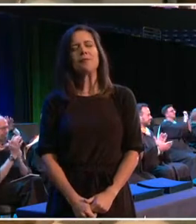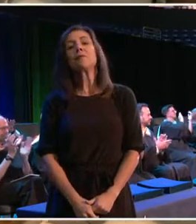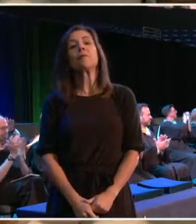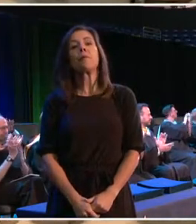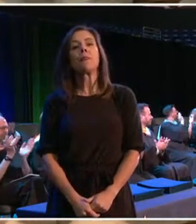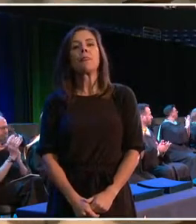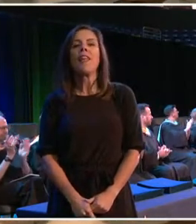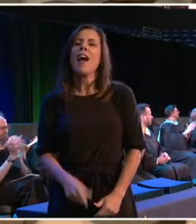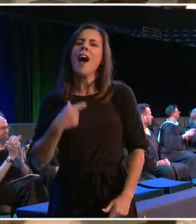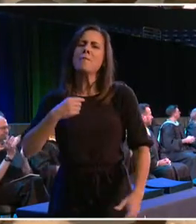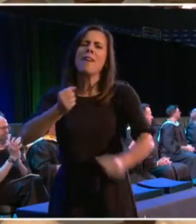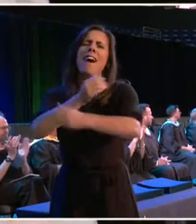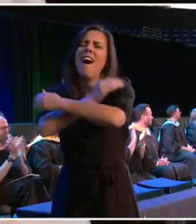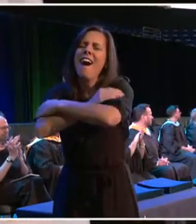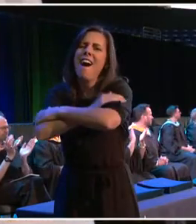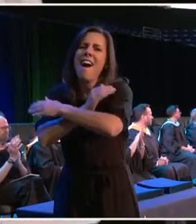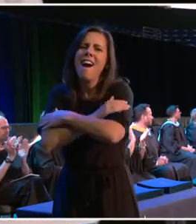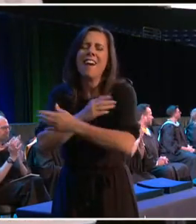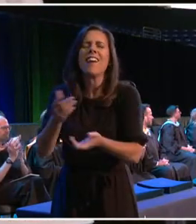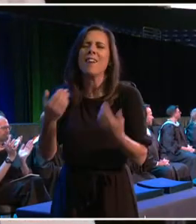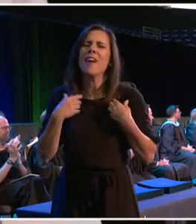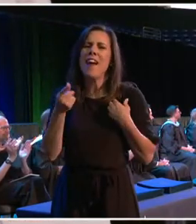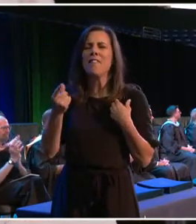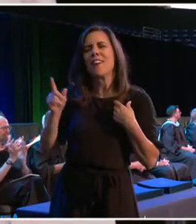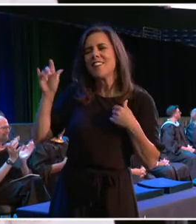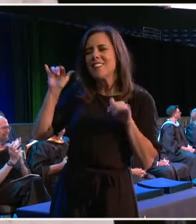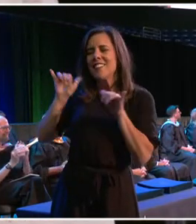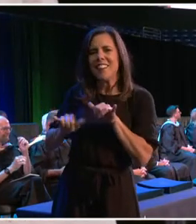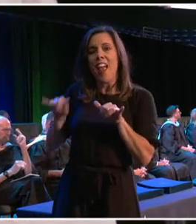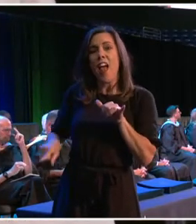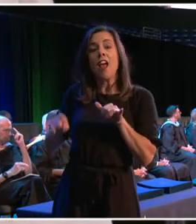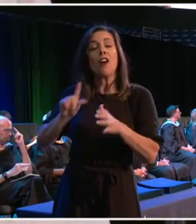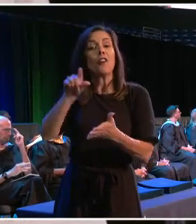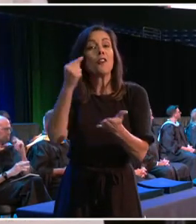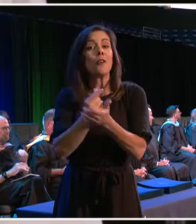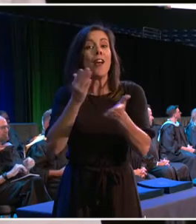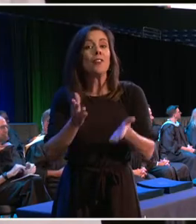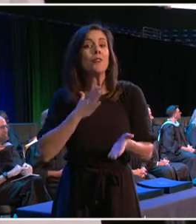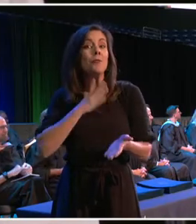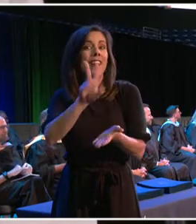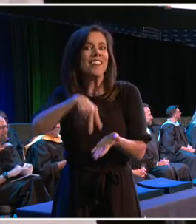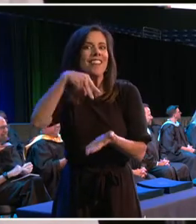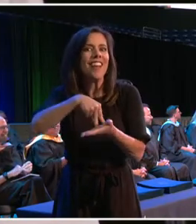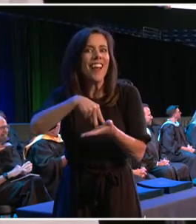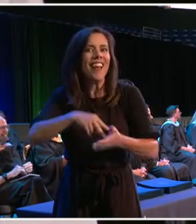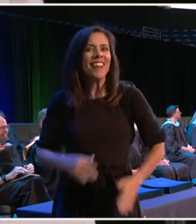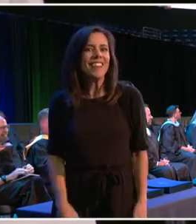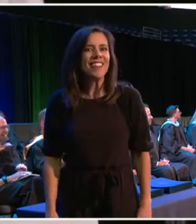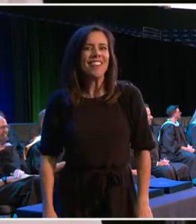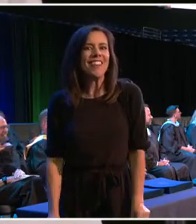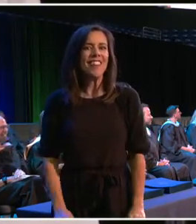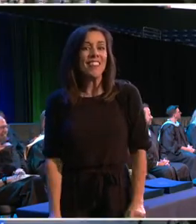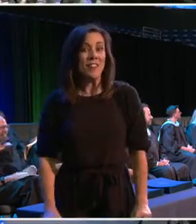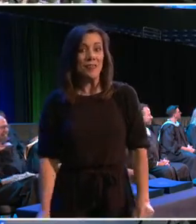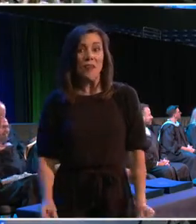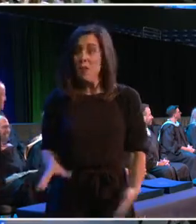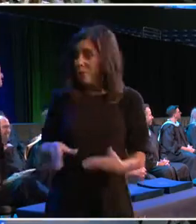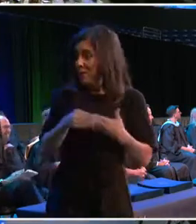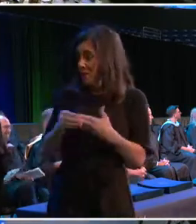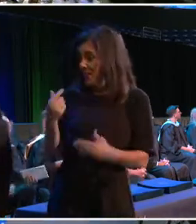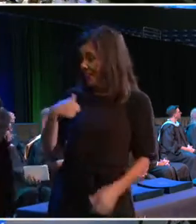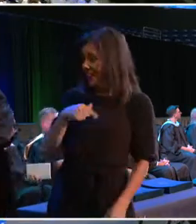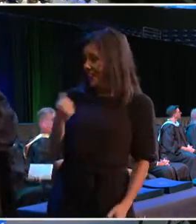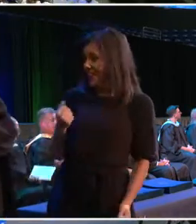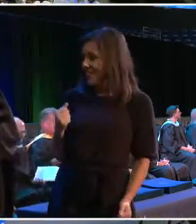I'm gonna have Ms. Price stay up here with me. Graduates, please stand. Would you lead us, Ms. Price?